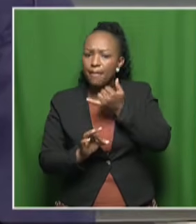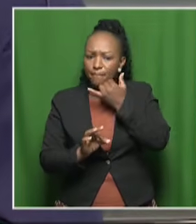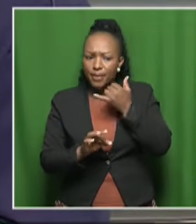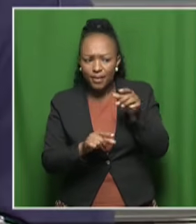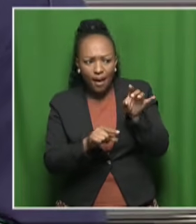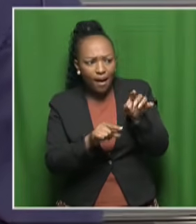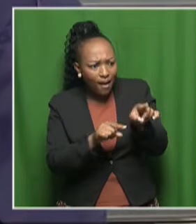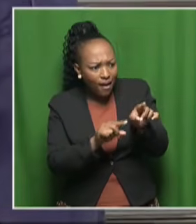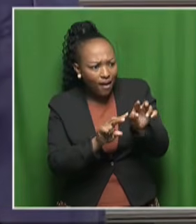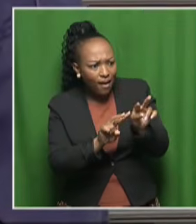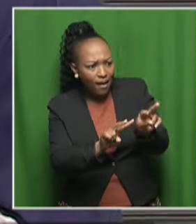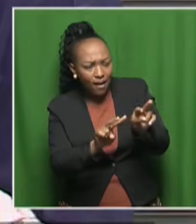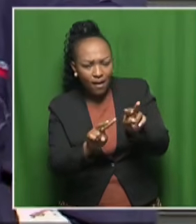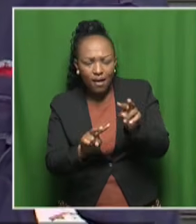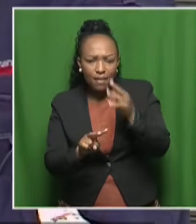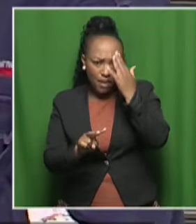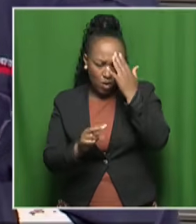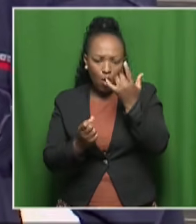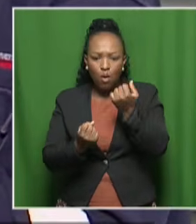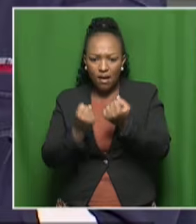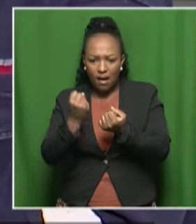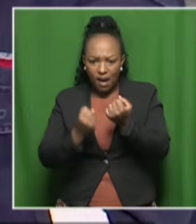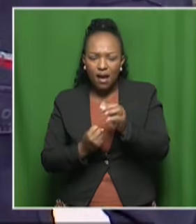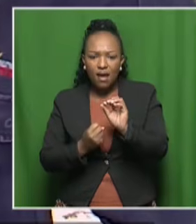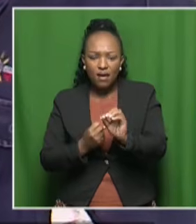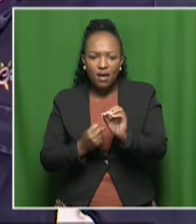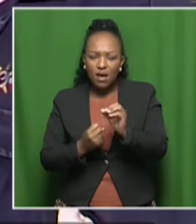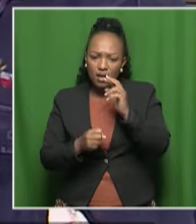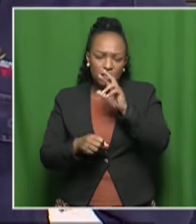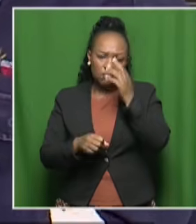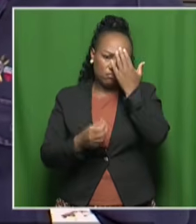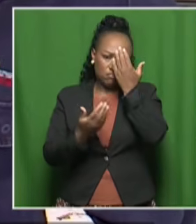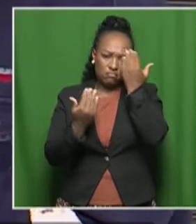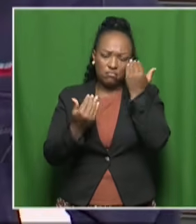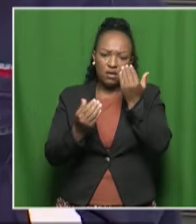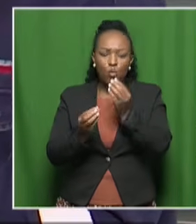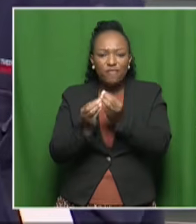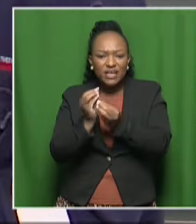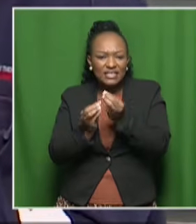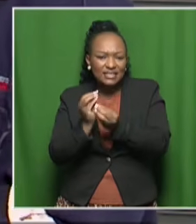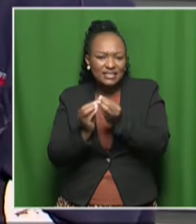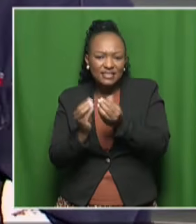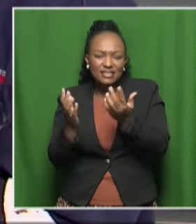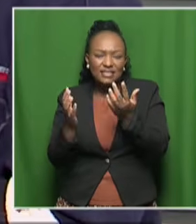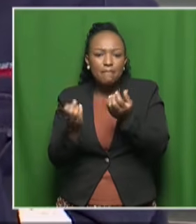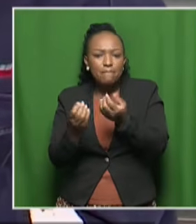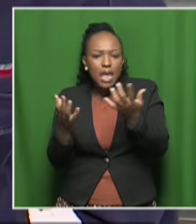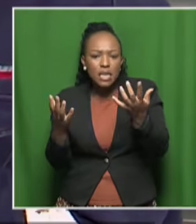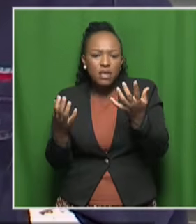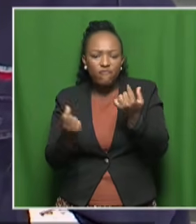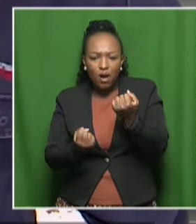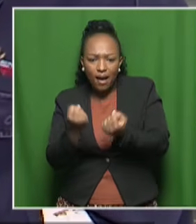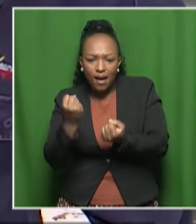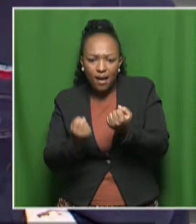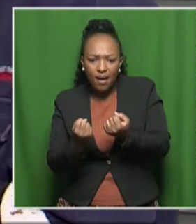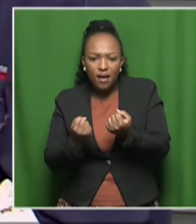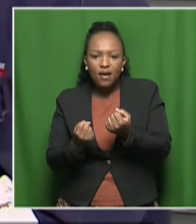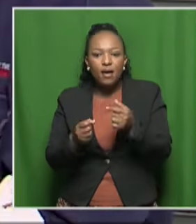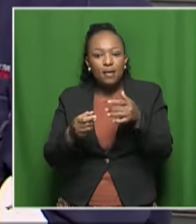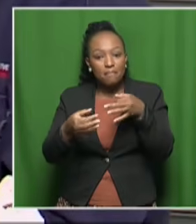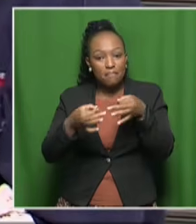I knew that a car has an aircon, but I didn't know that it needs fixing and it has many parts. So here I'm going to take you